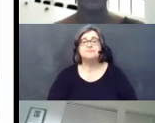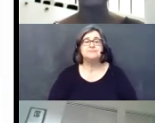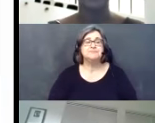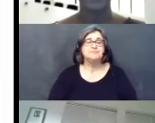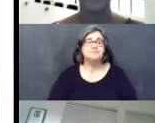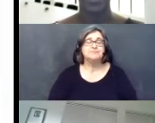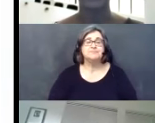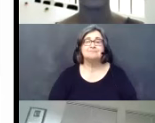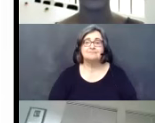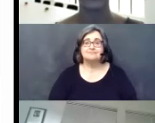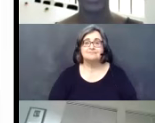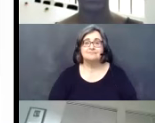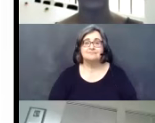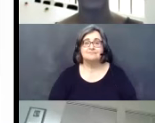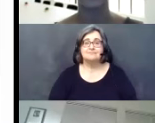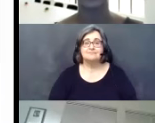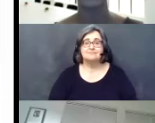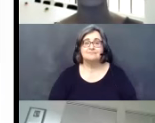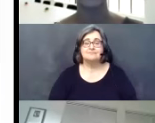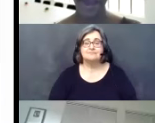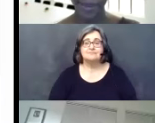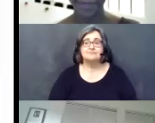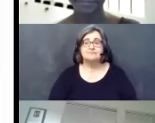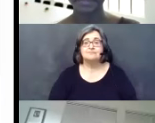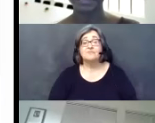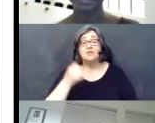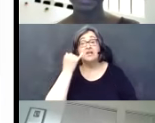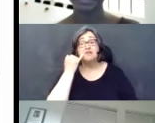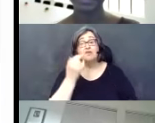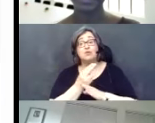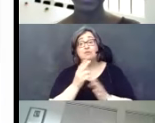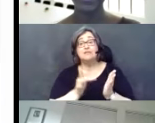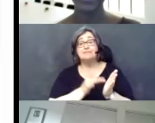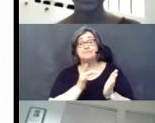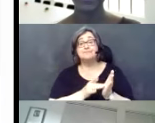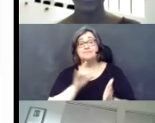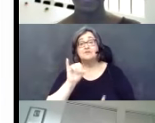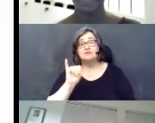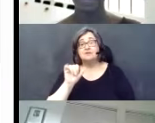And now we're going to talk about the video layout if you're using your iPad.